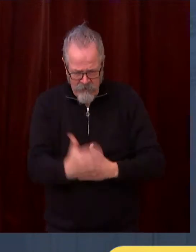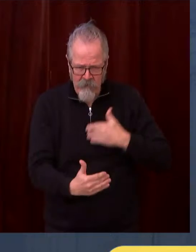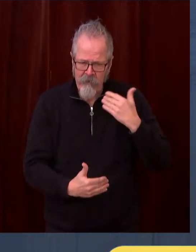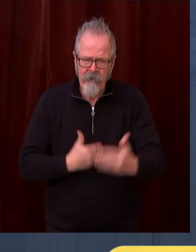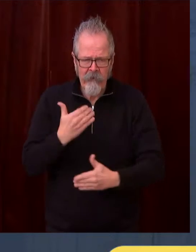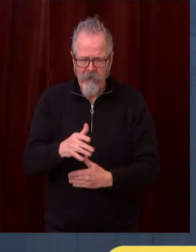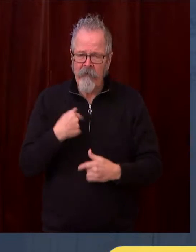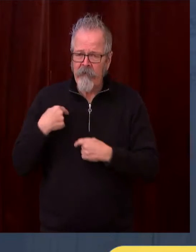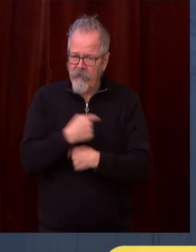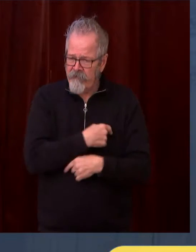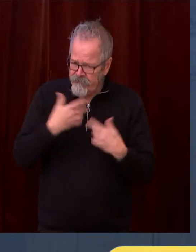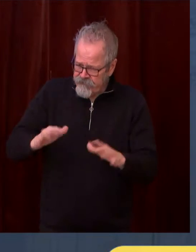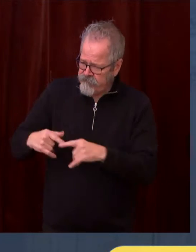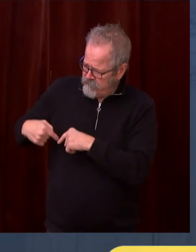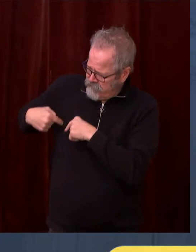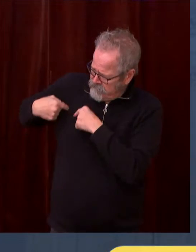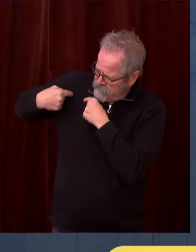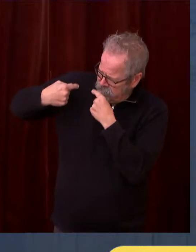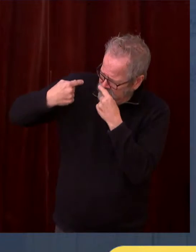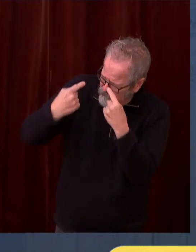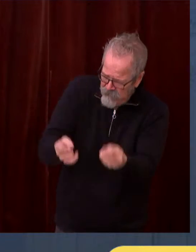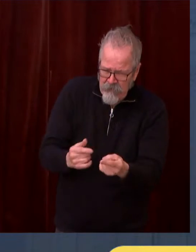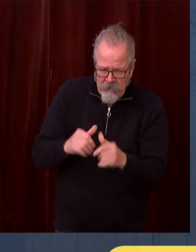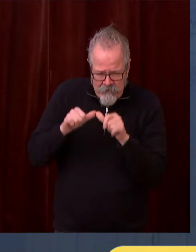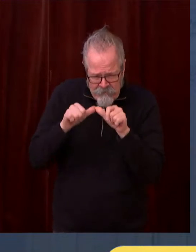on this rope in this regard.